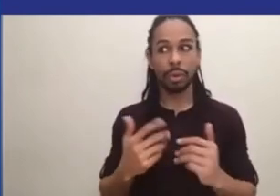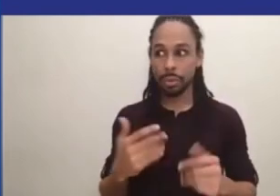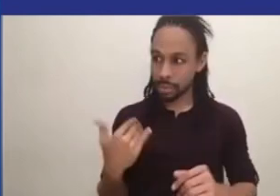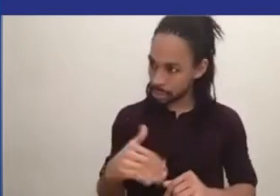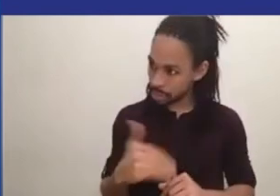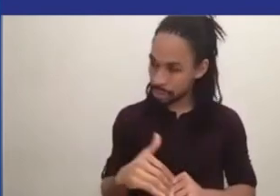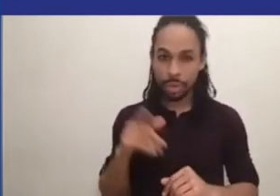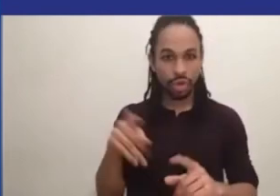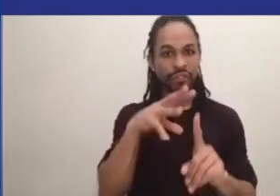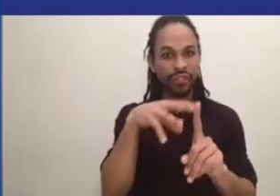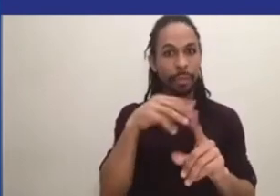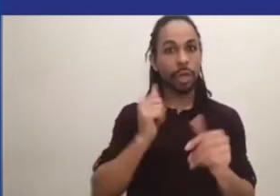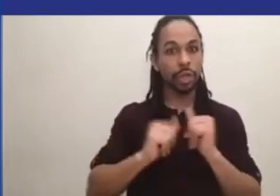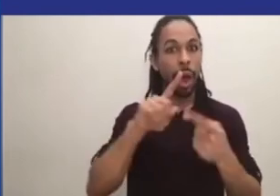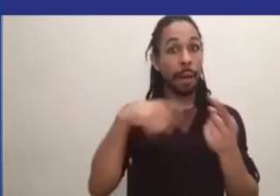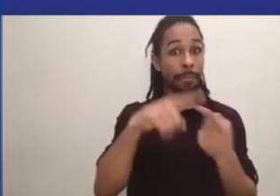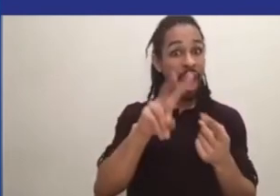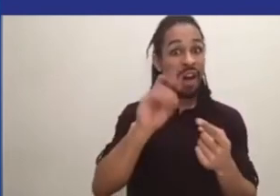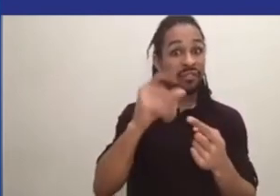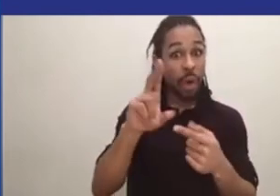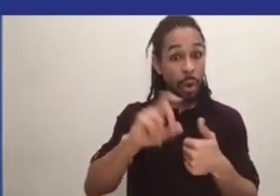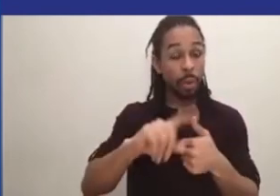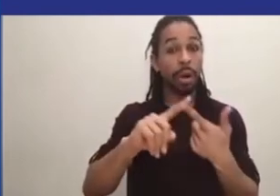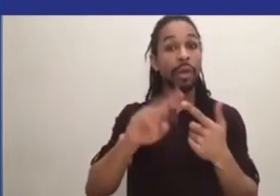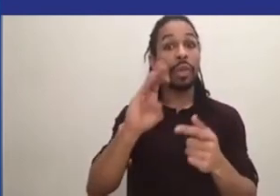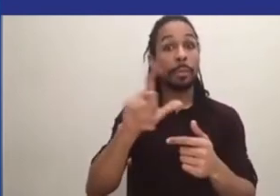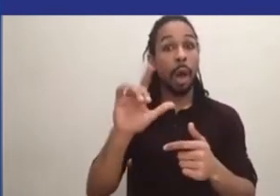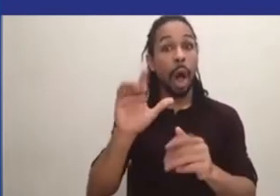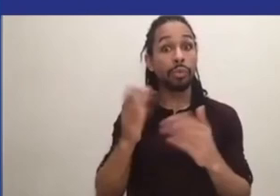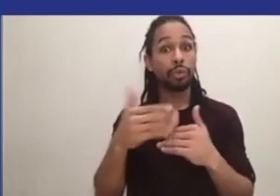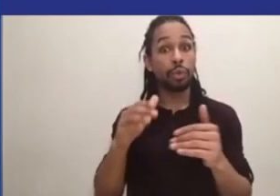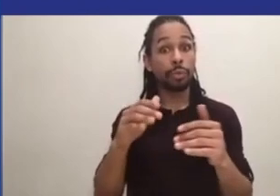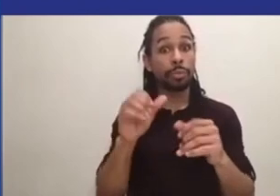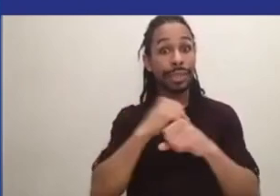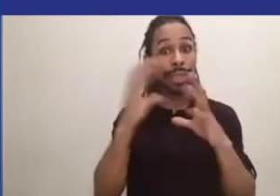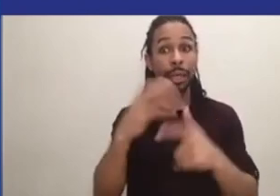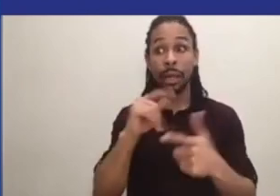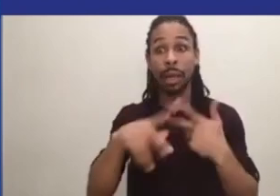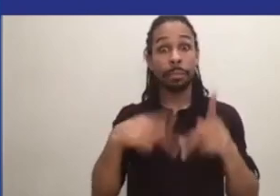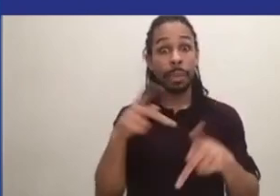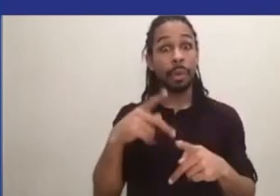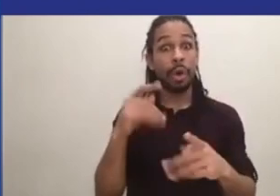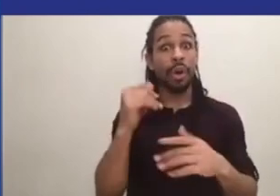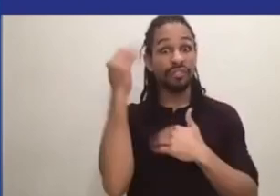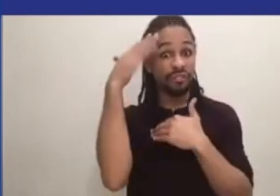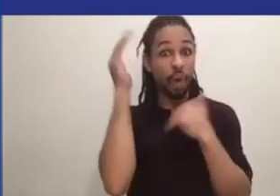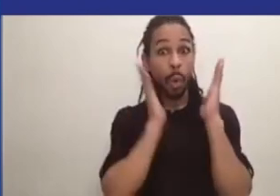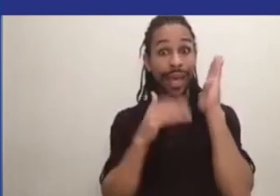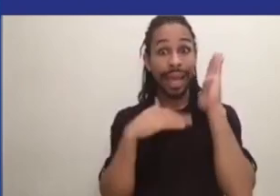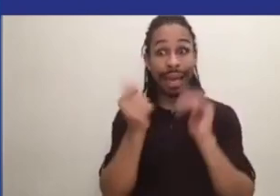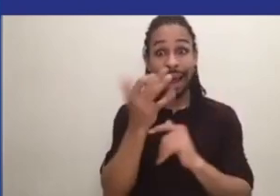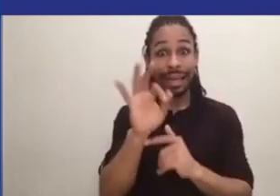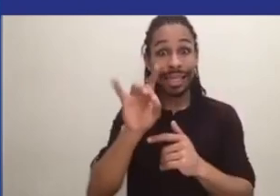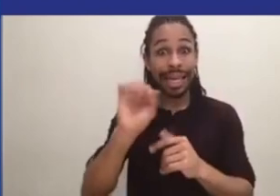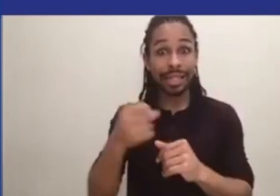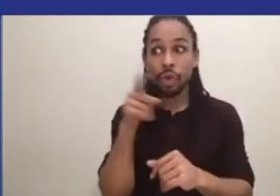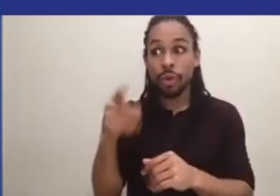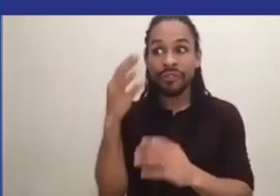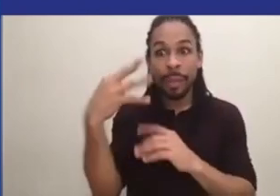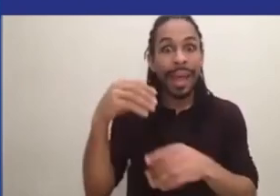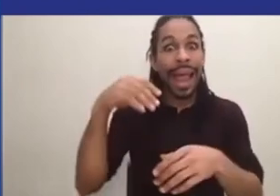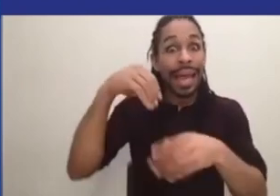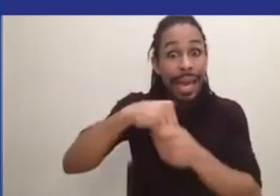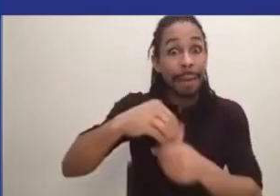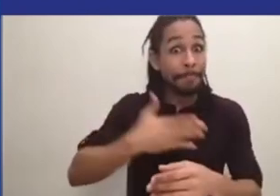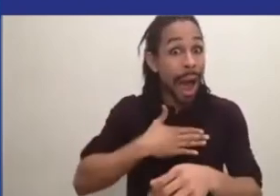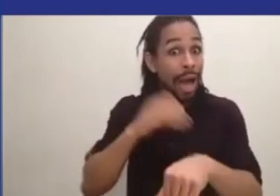show about Vogue and the ballroom scene and the people voguing in the 1980s. You're filming it at my job where I teach